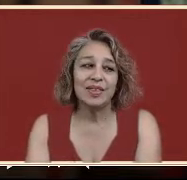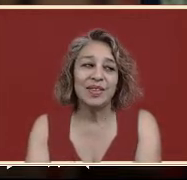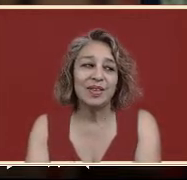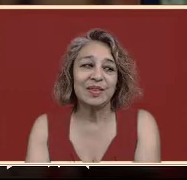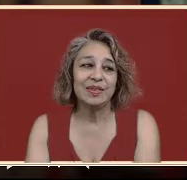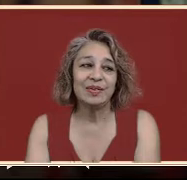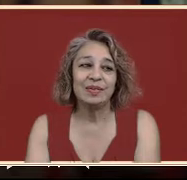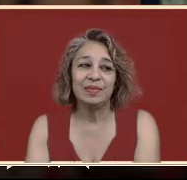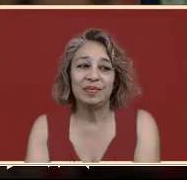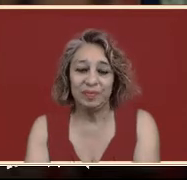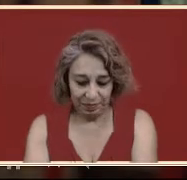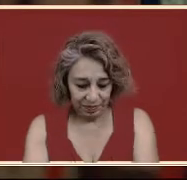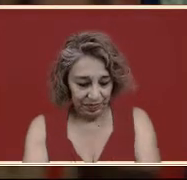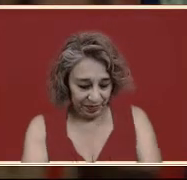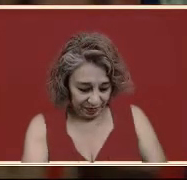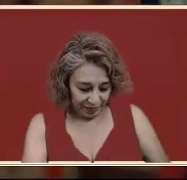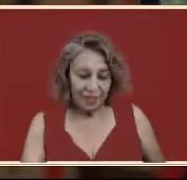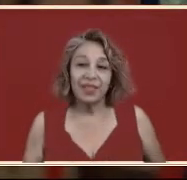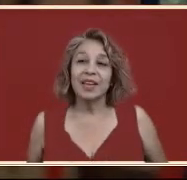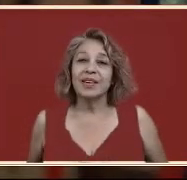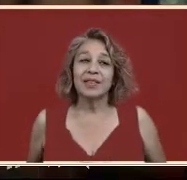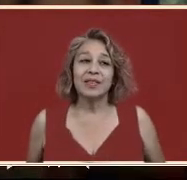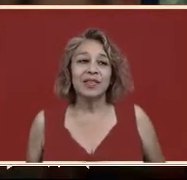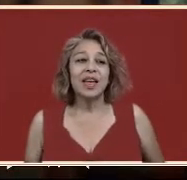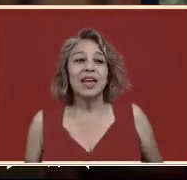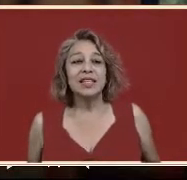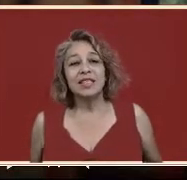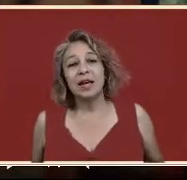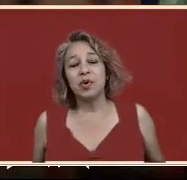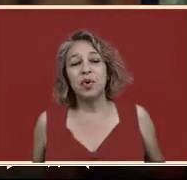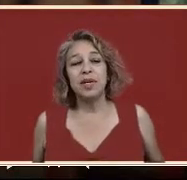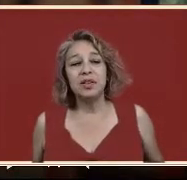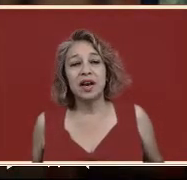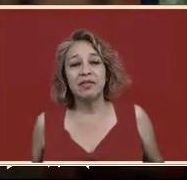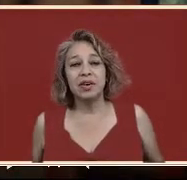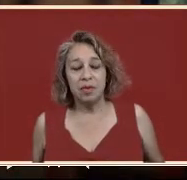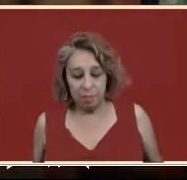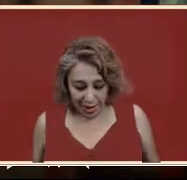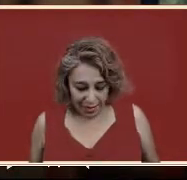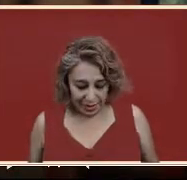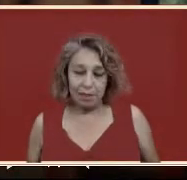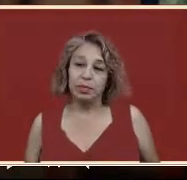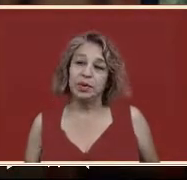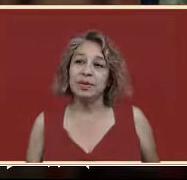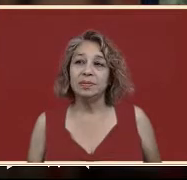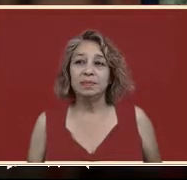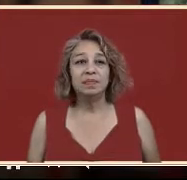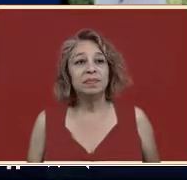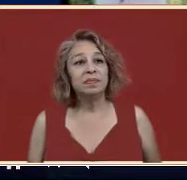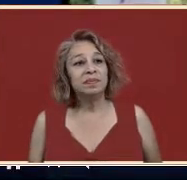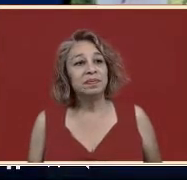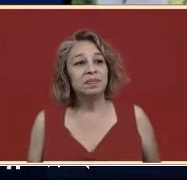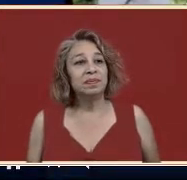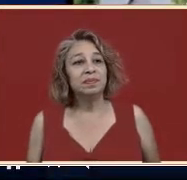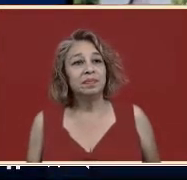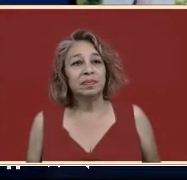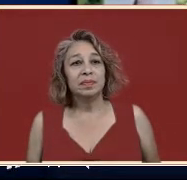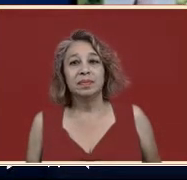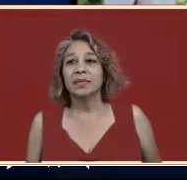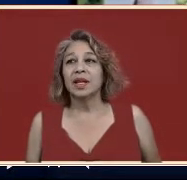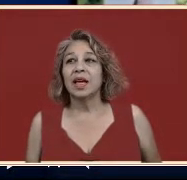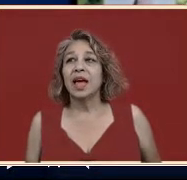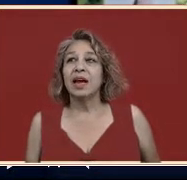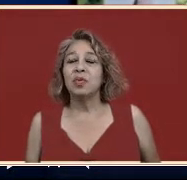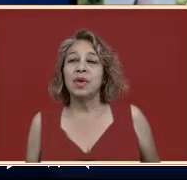goes well you're not going to get blue he says I'm going to govern by example you go steady death